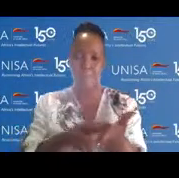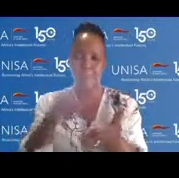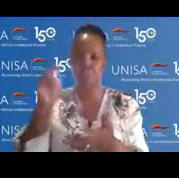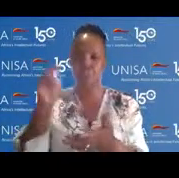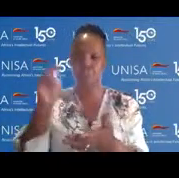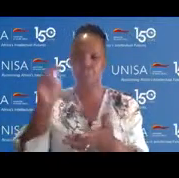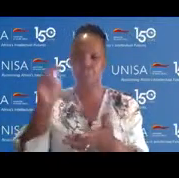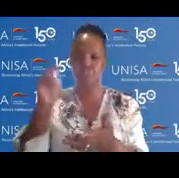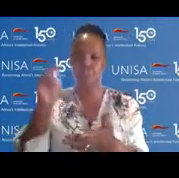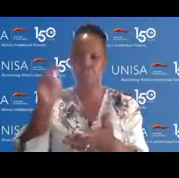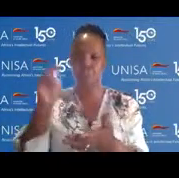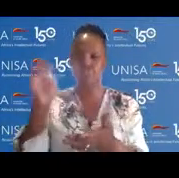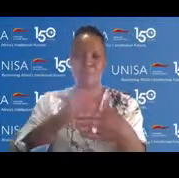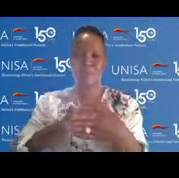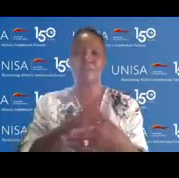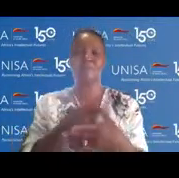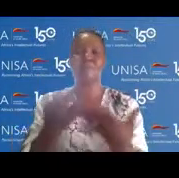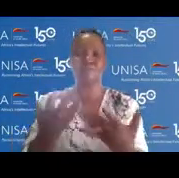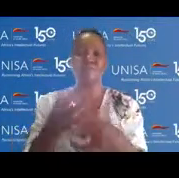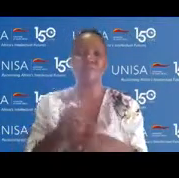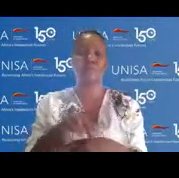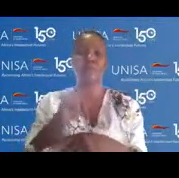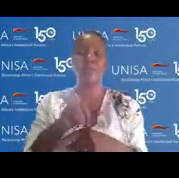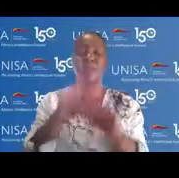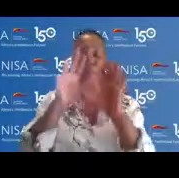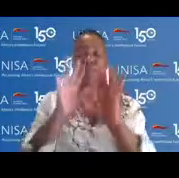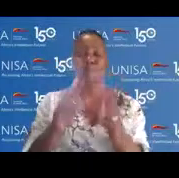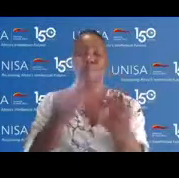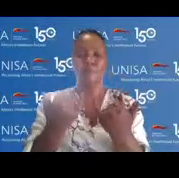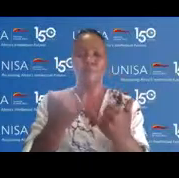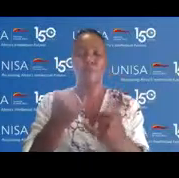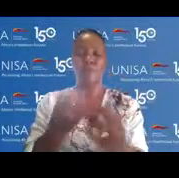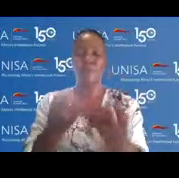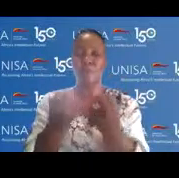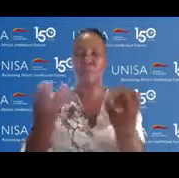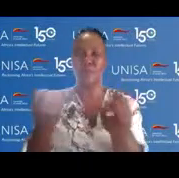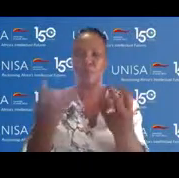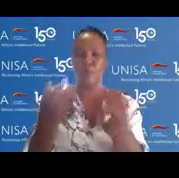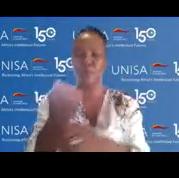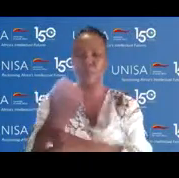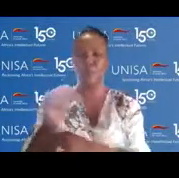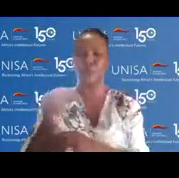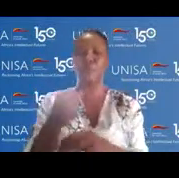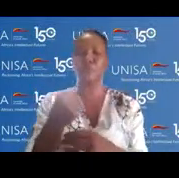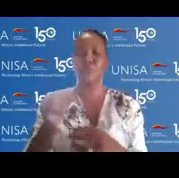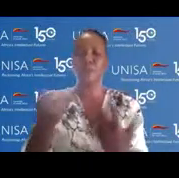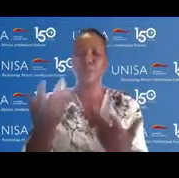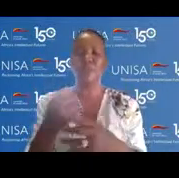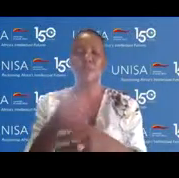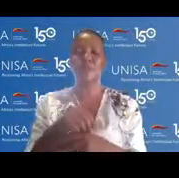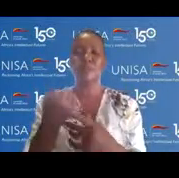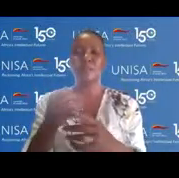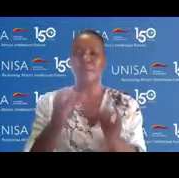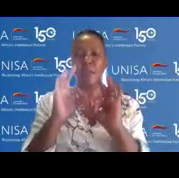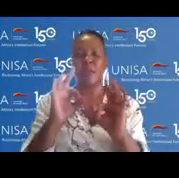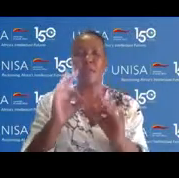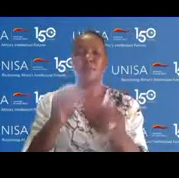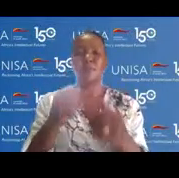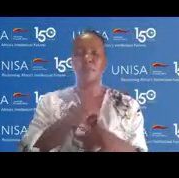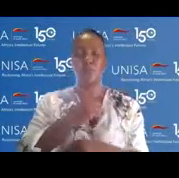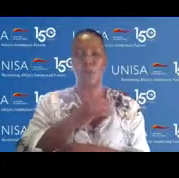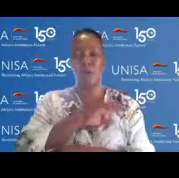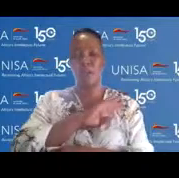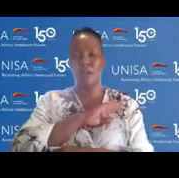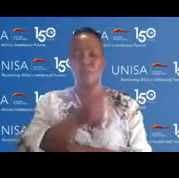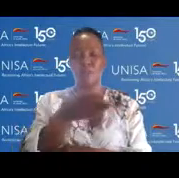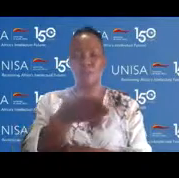so okay, there are some yeses coming through. There's a lot of no's coming through. Okay, which is fine. That's why we're here, guys. Okay, so let me show you how